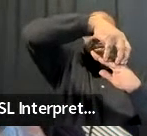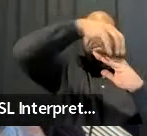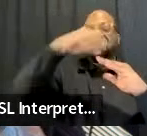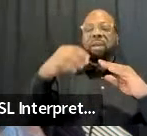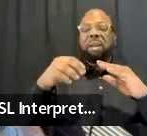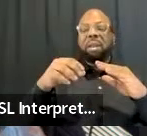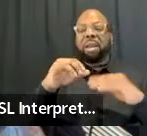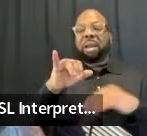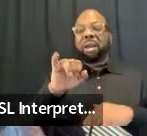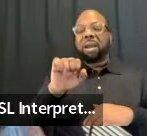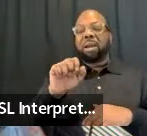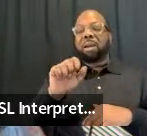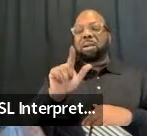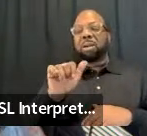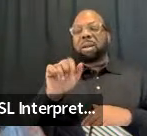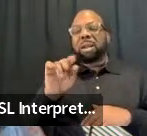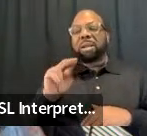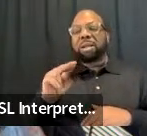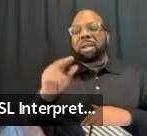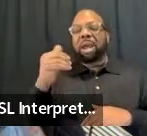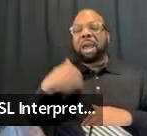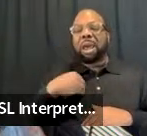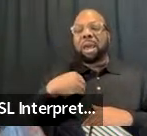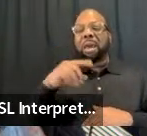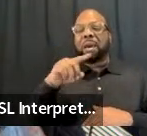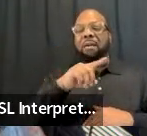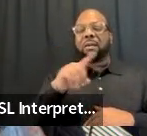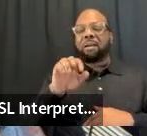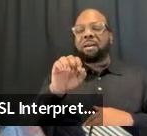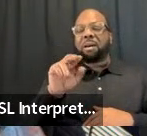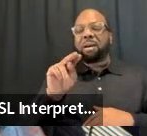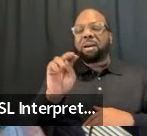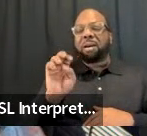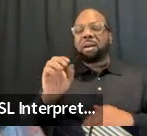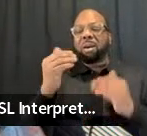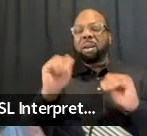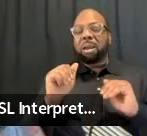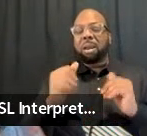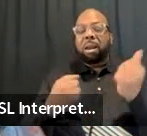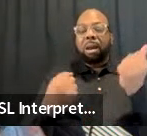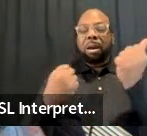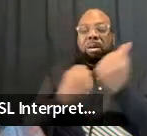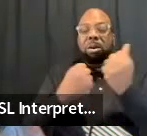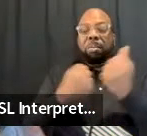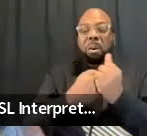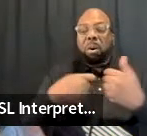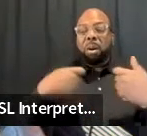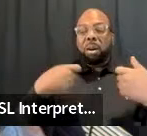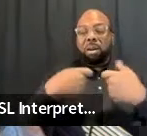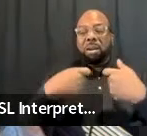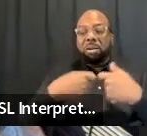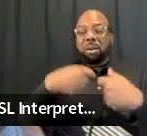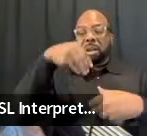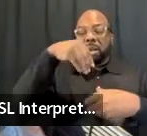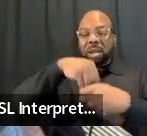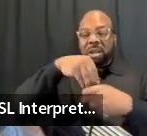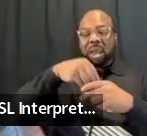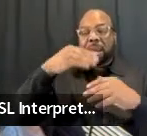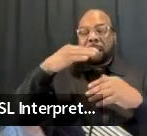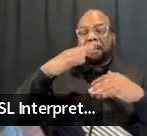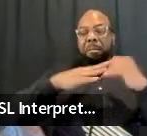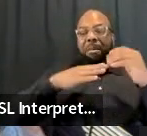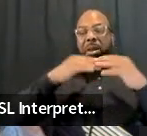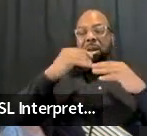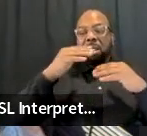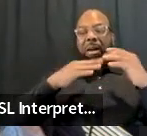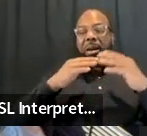into zoning limitations. To support the electrification of building systems across the city, we'll be proposing